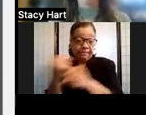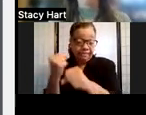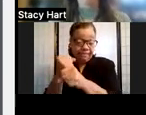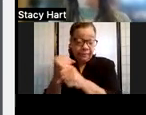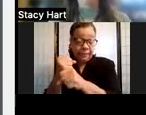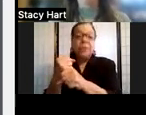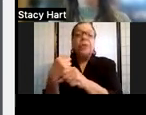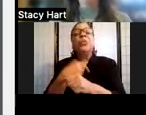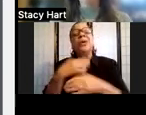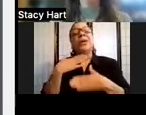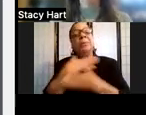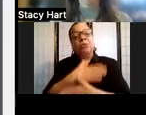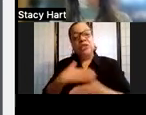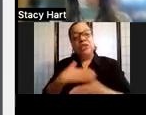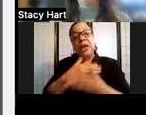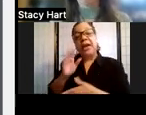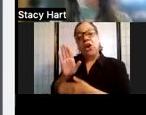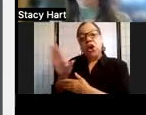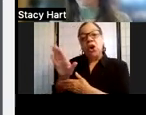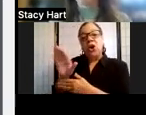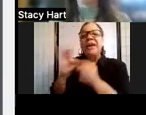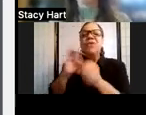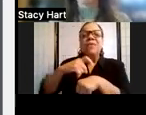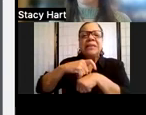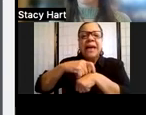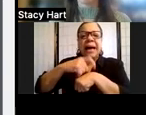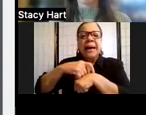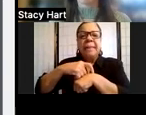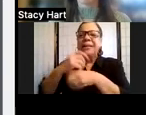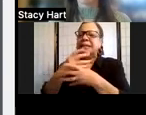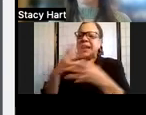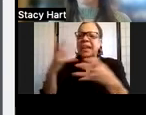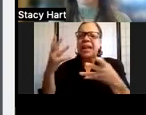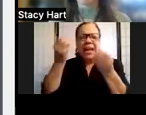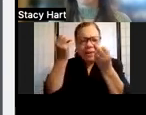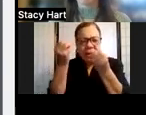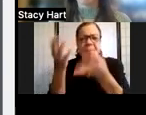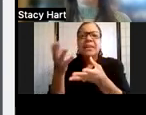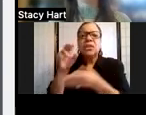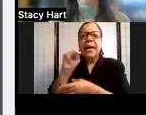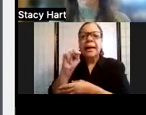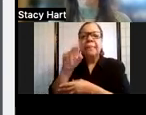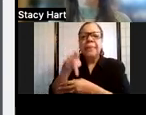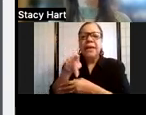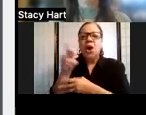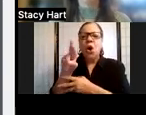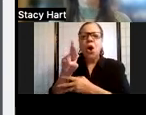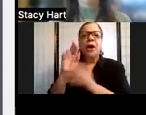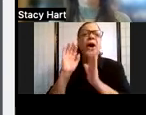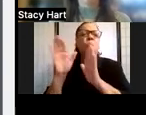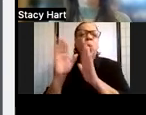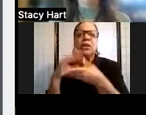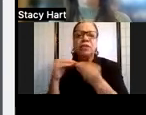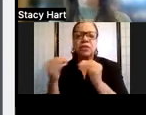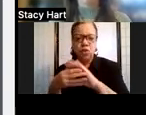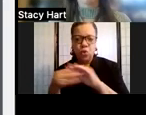really appreciate her. If you have a chance, there's a lot of information right now. NPR did a fabulous story about her,